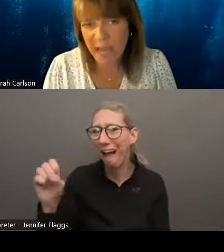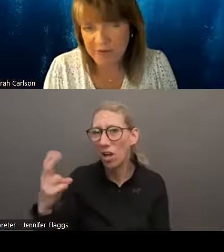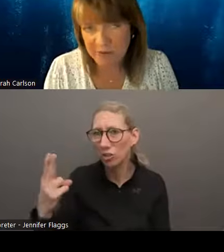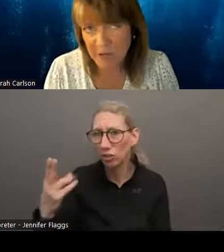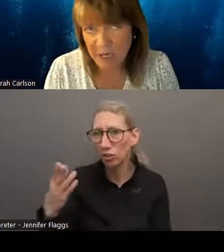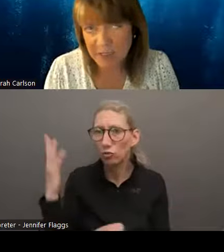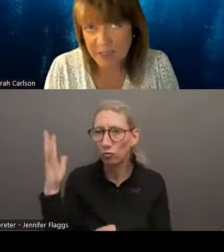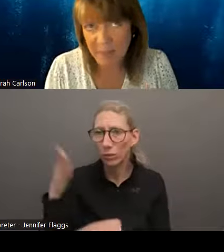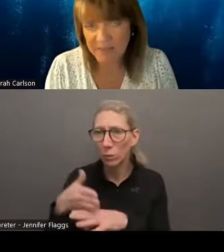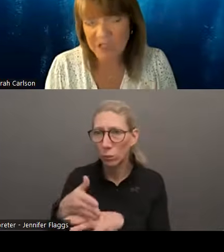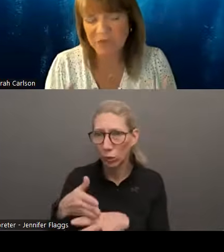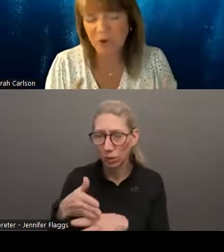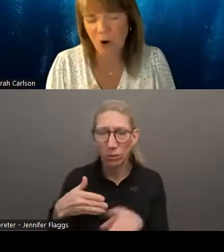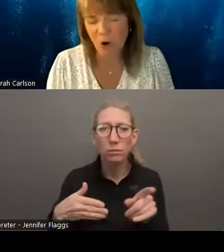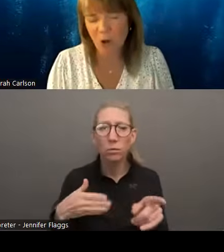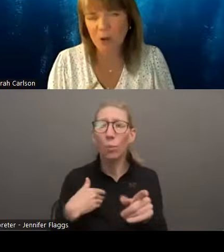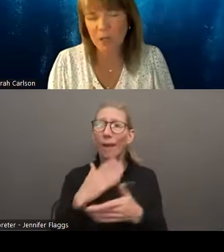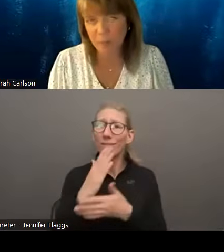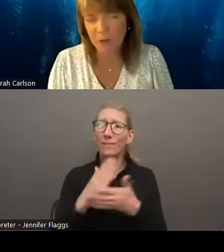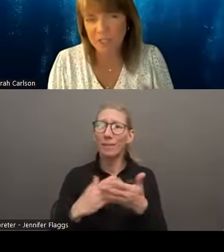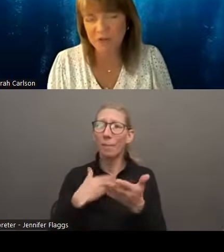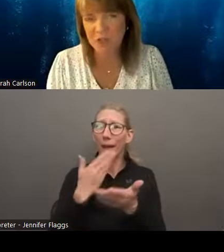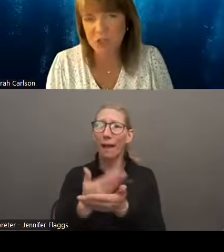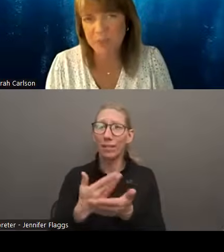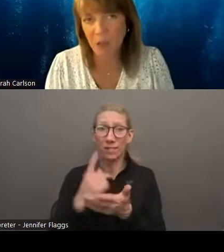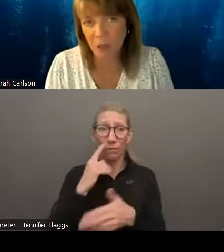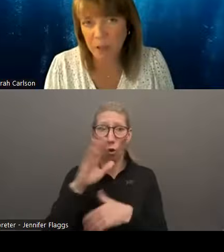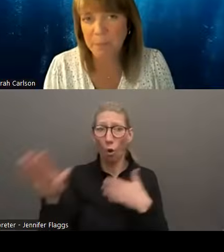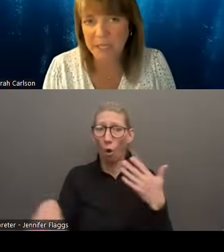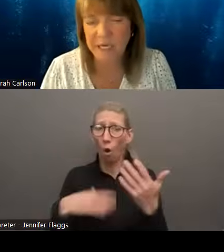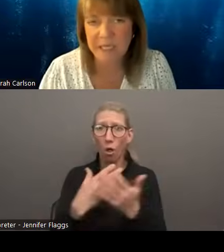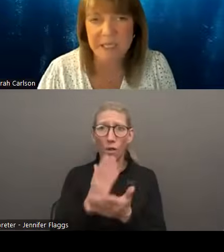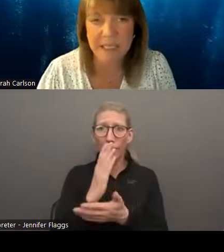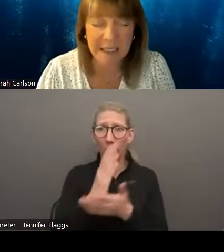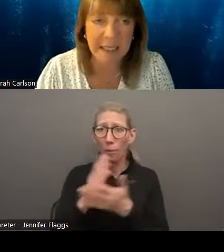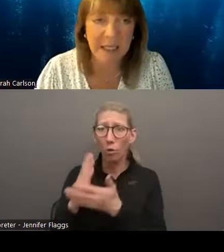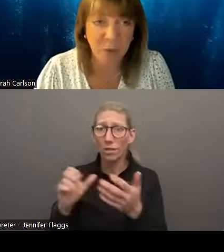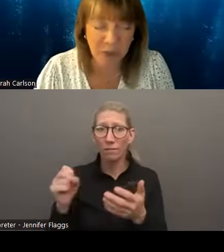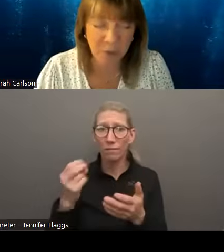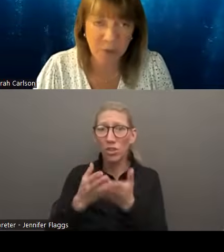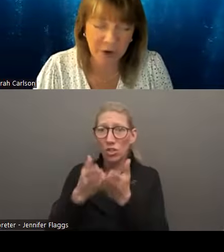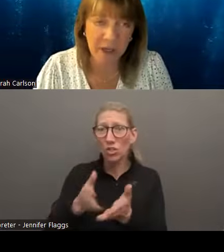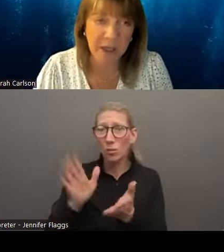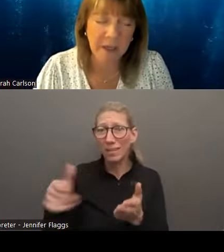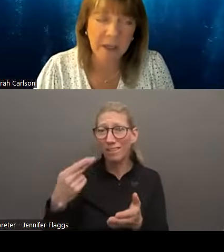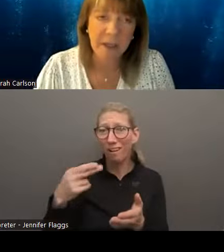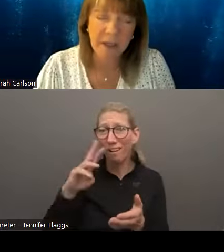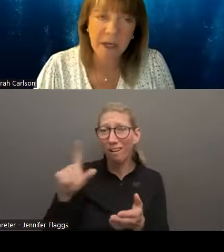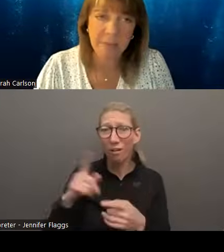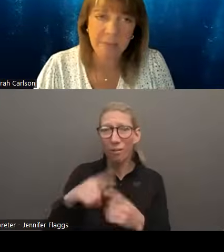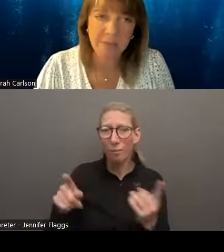So we have some evidence for all components of the ship's hull, but it is sadly in very